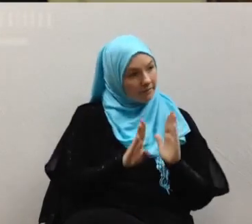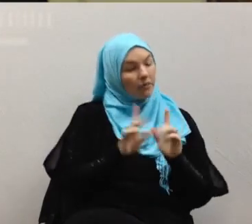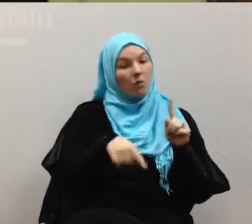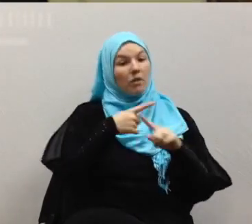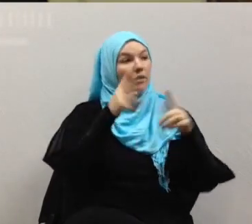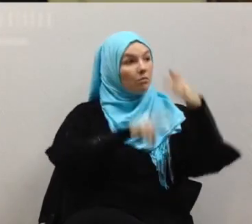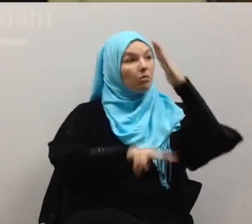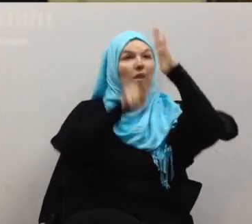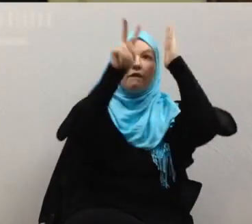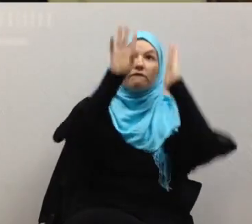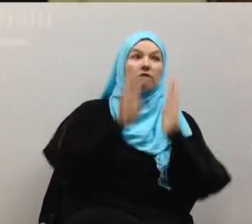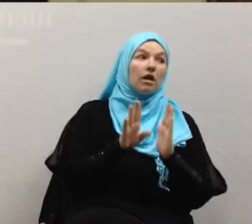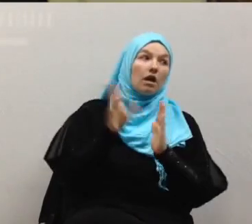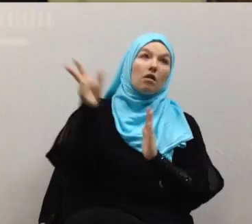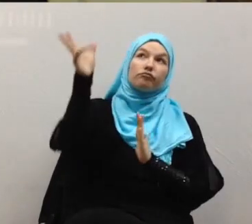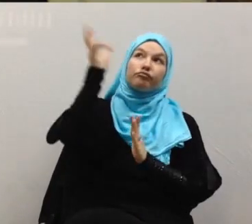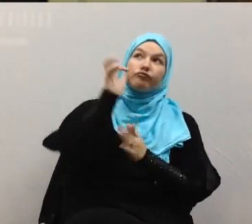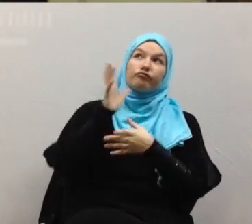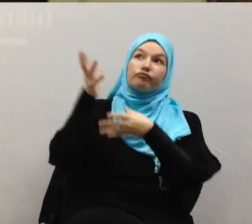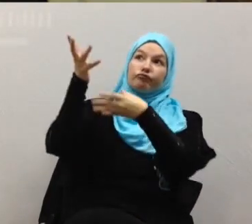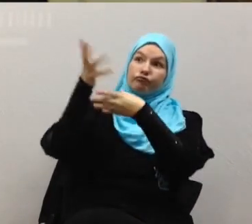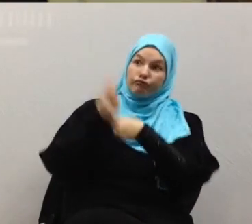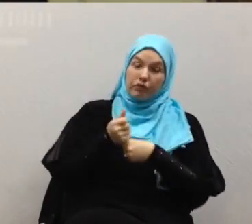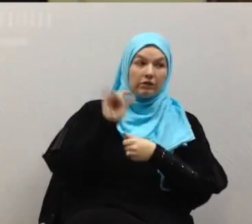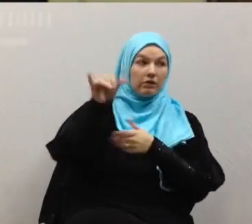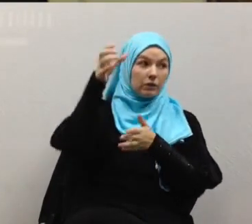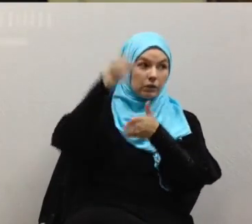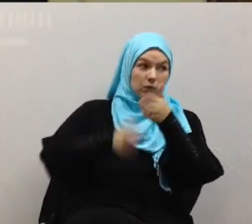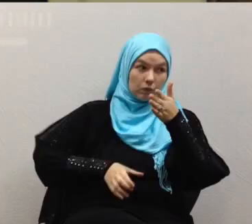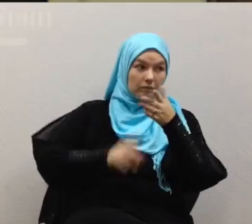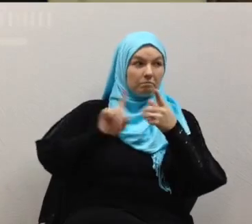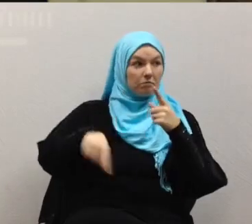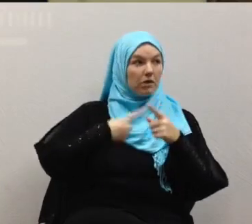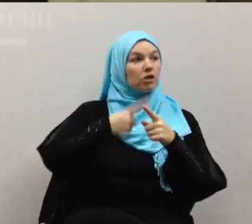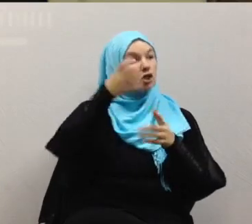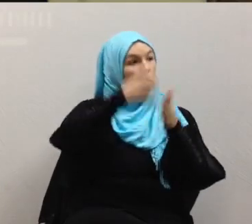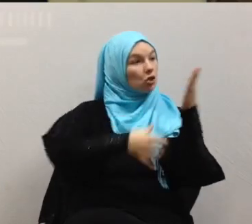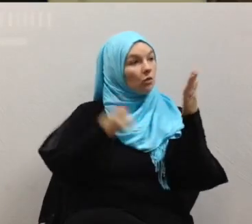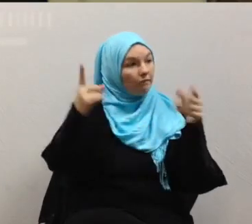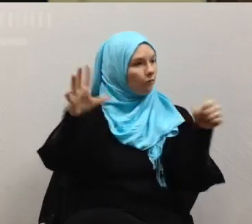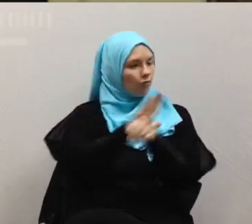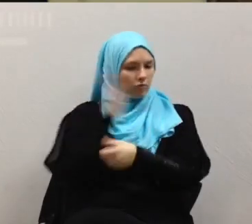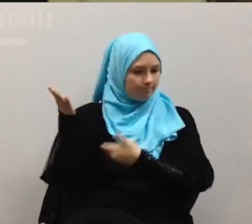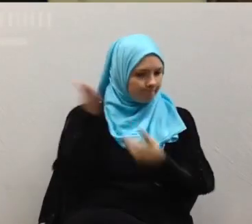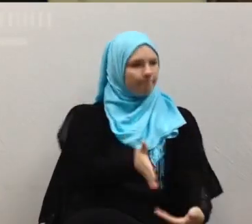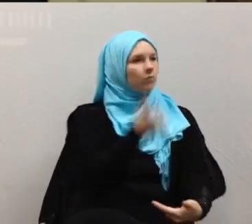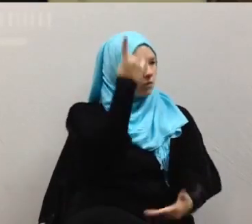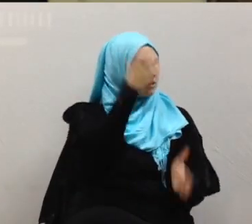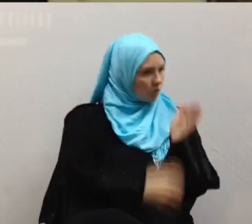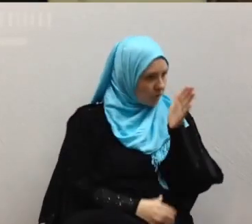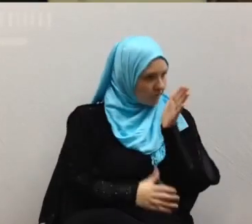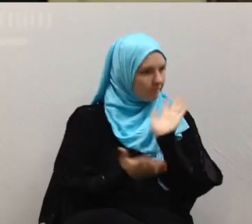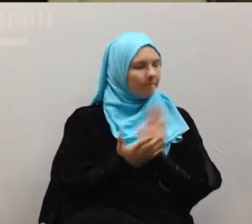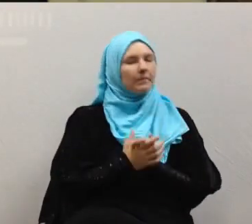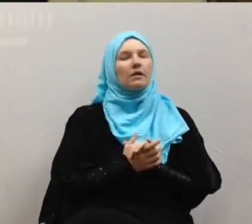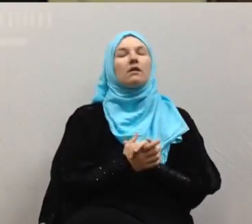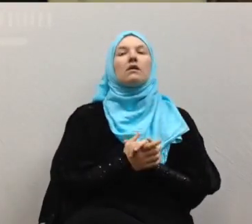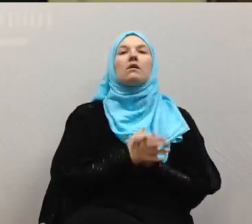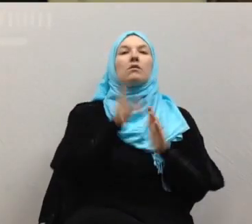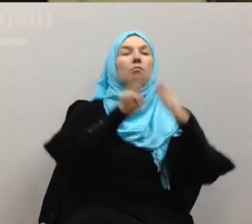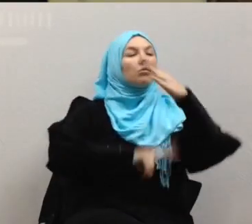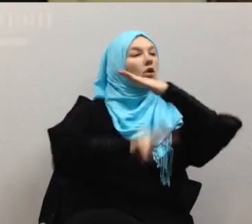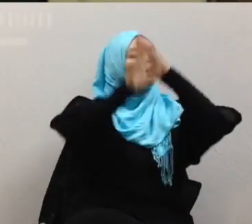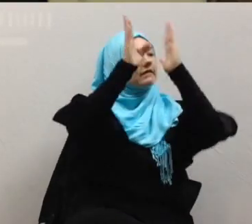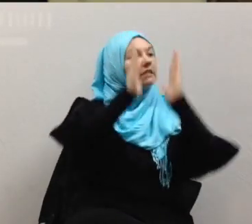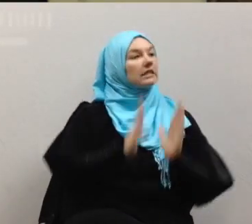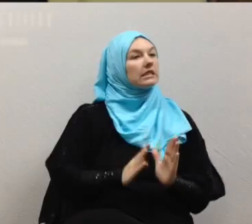this ayah and the surah, because it came all at once, the Prophet sallallahu alaihi wasallam said, there is nothing I